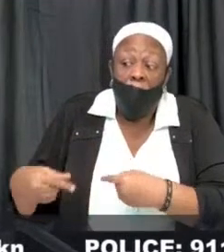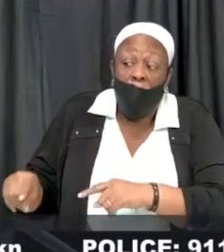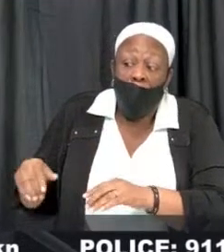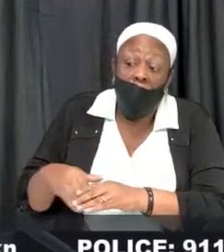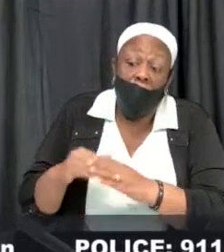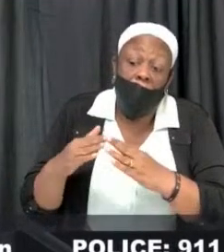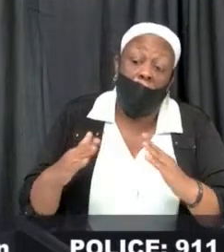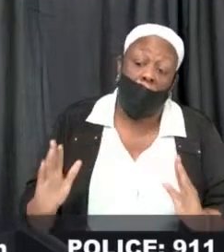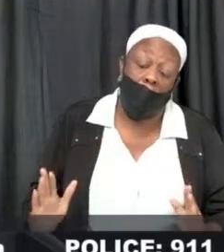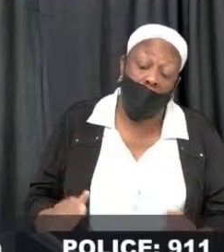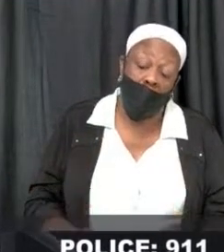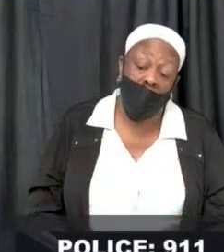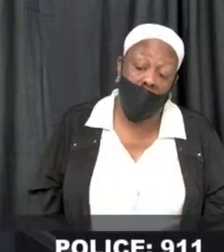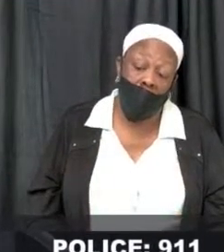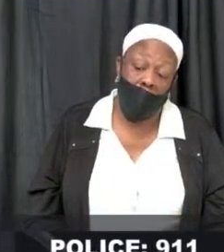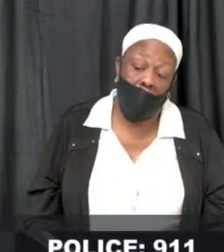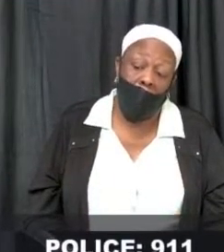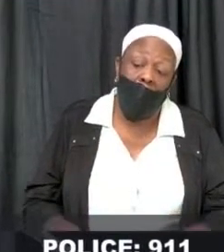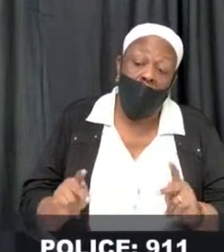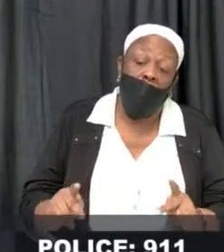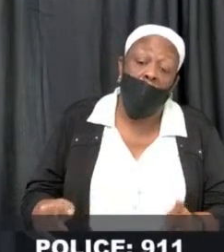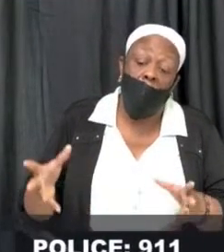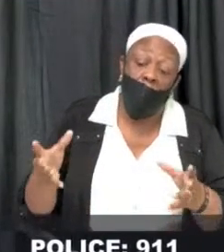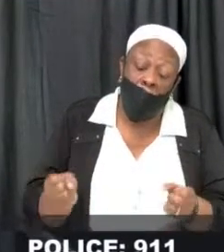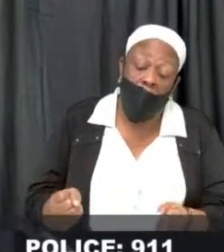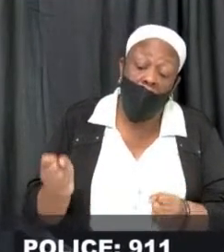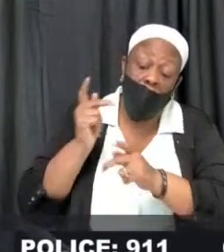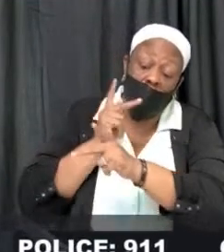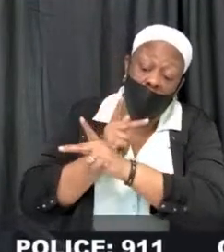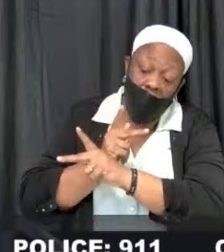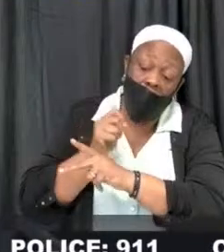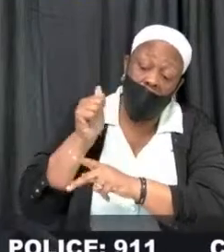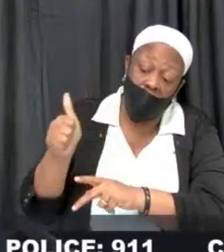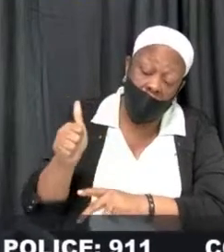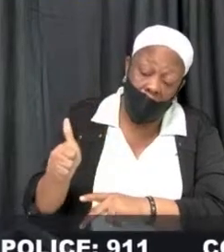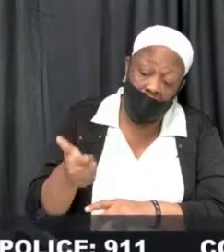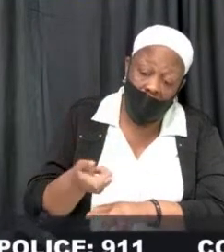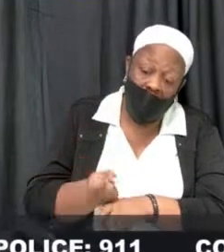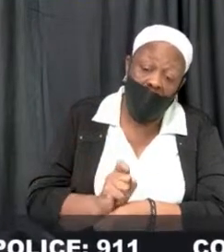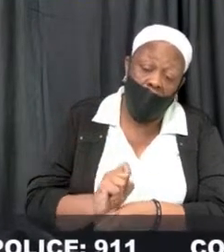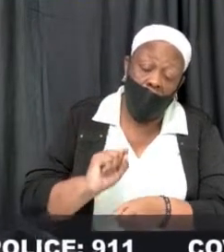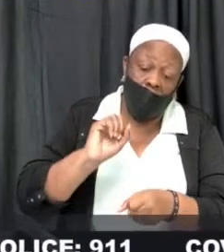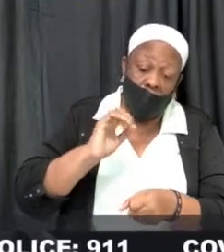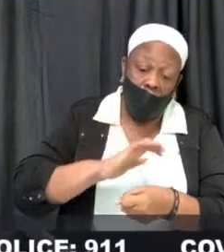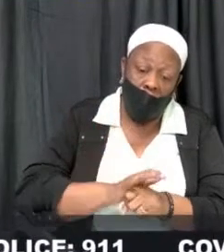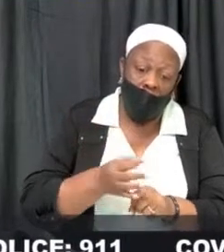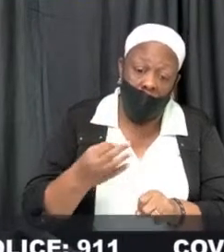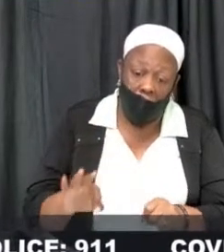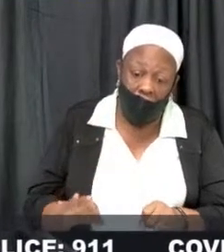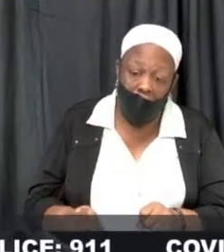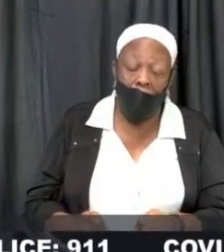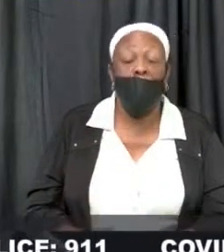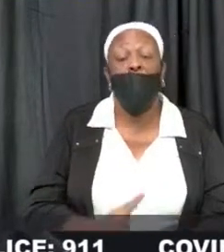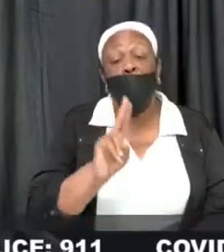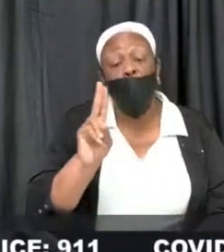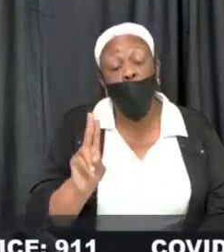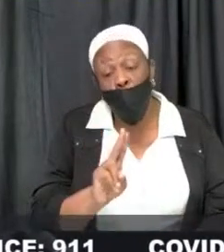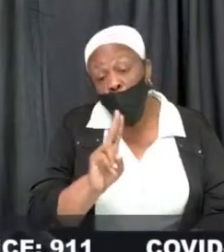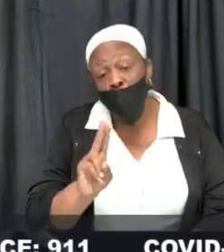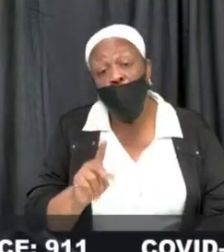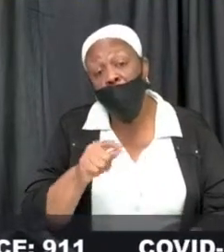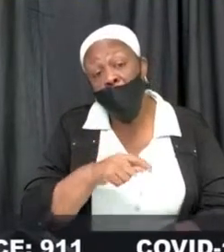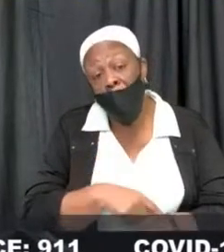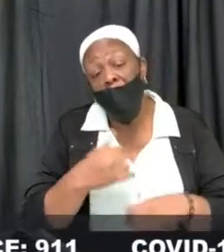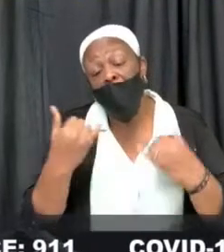vaccine because they want to be protected. Please do your best. Use the opportunity now. Go